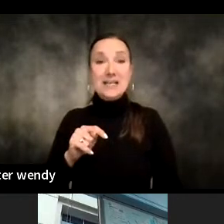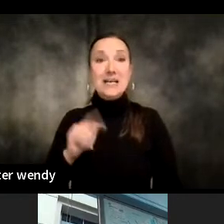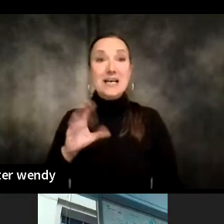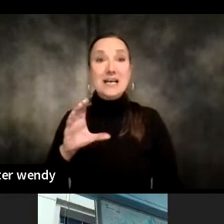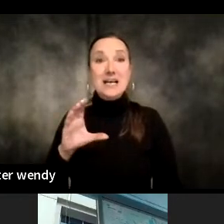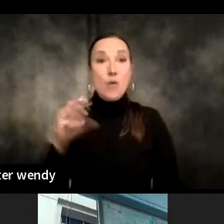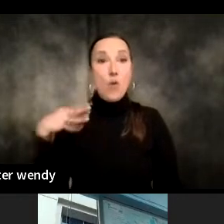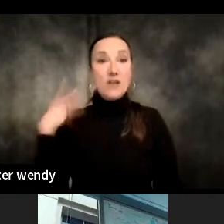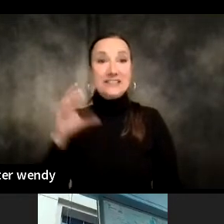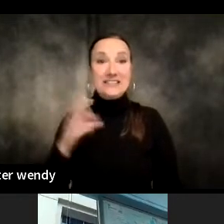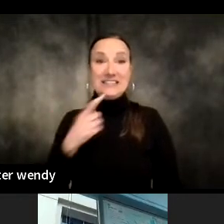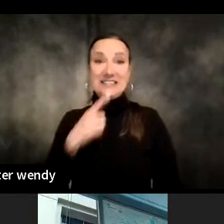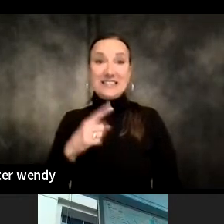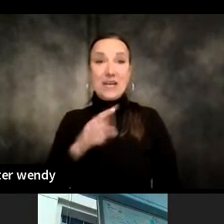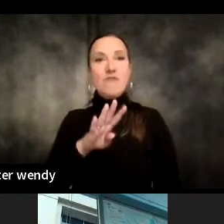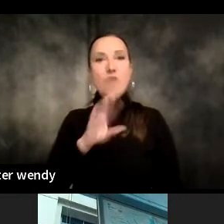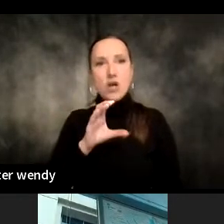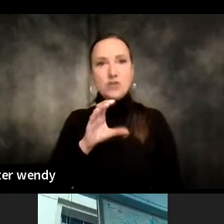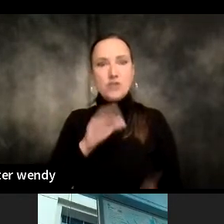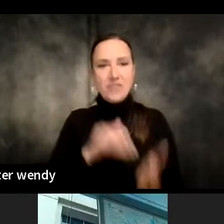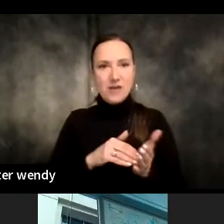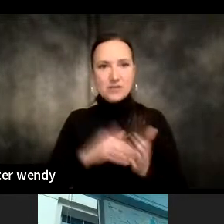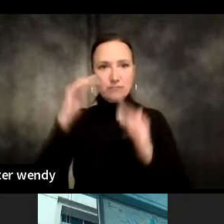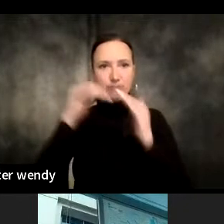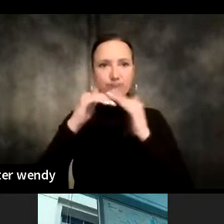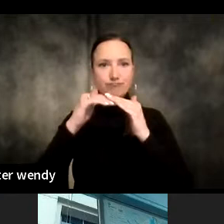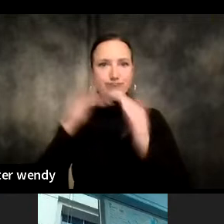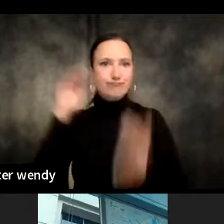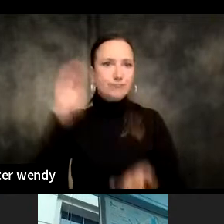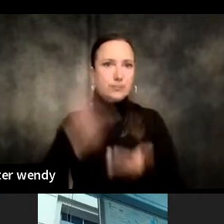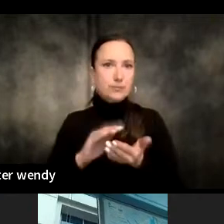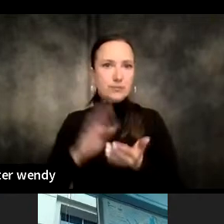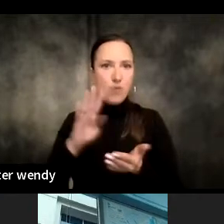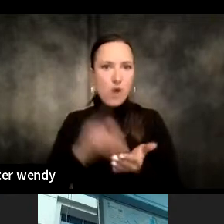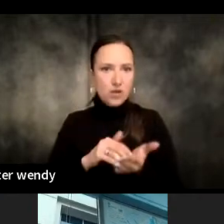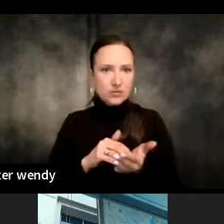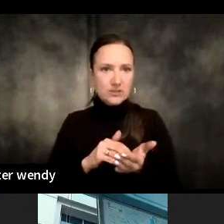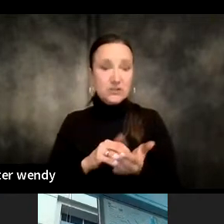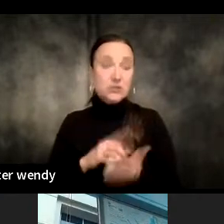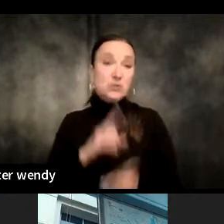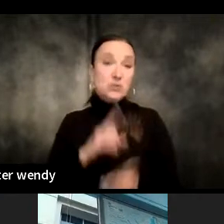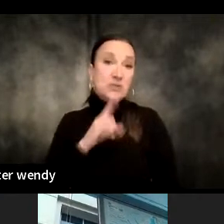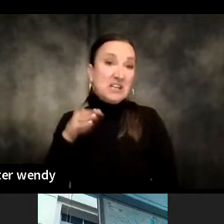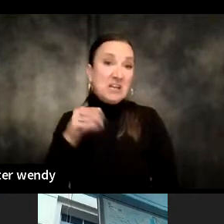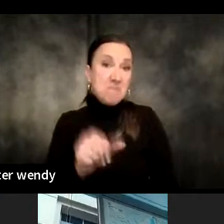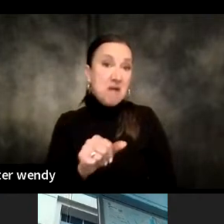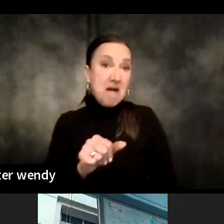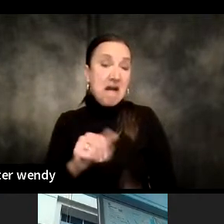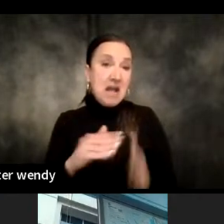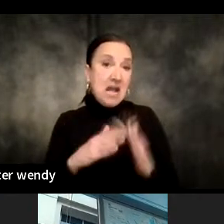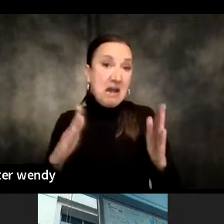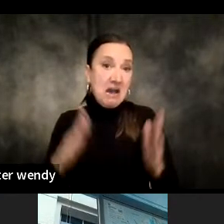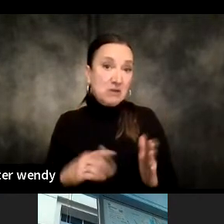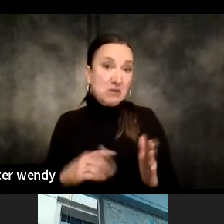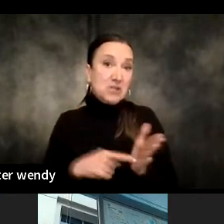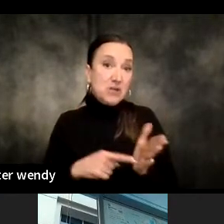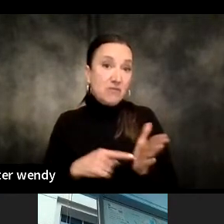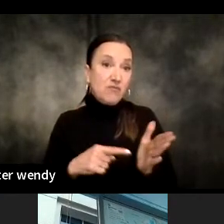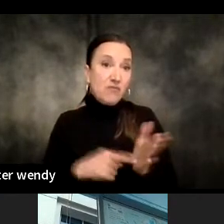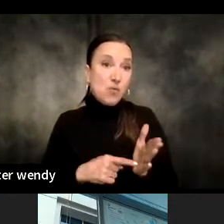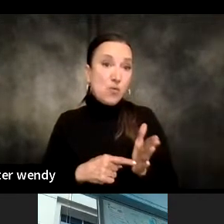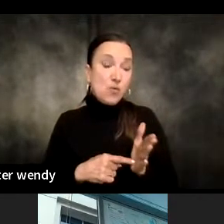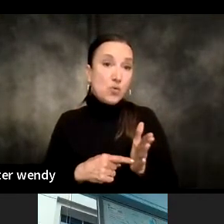for $400,000. So it gives individuals an opportunity to get a house at a reasonable amount. So I would